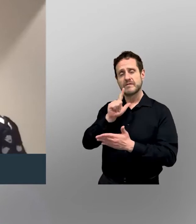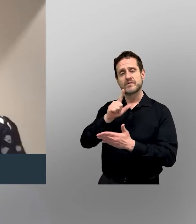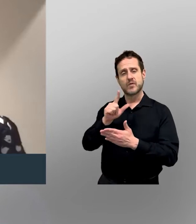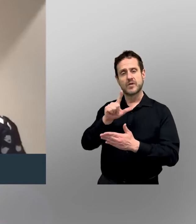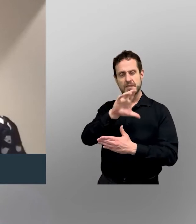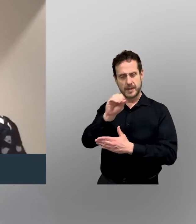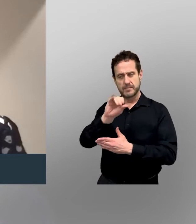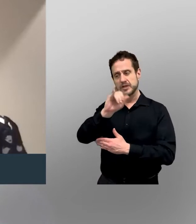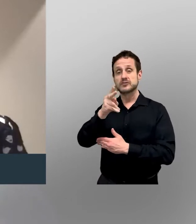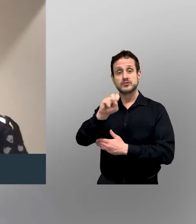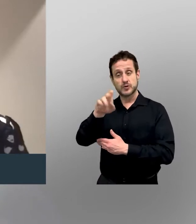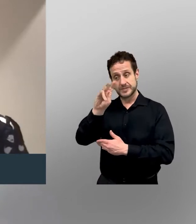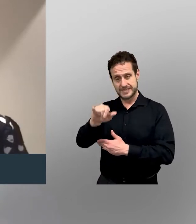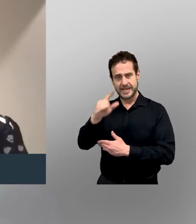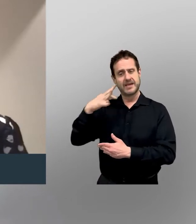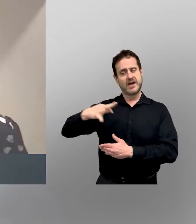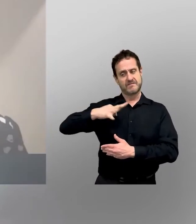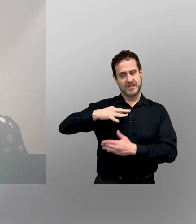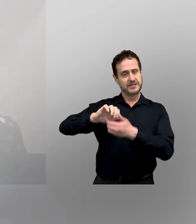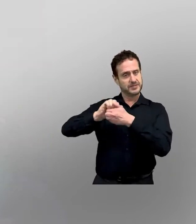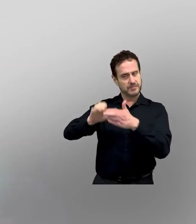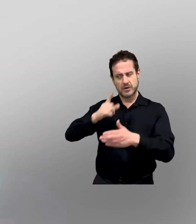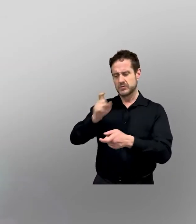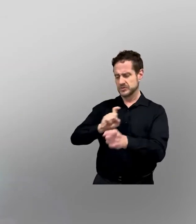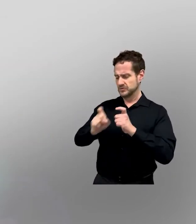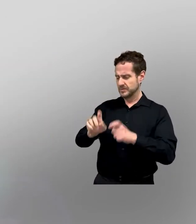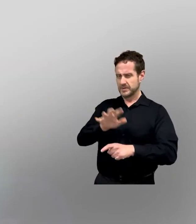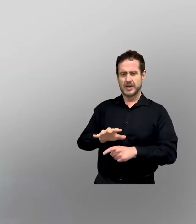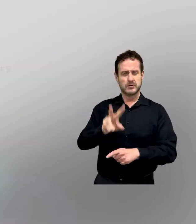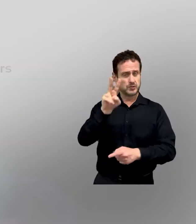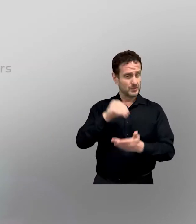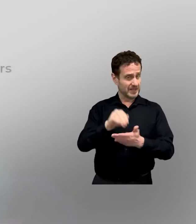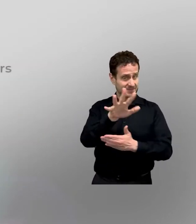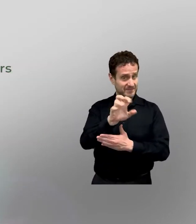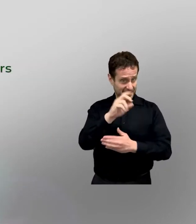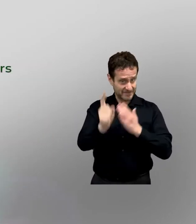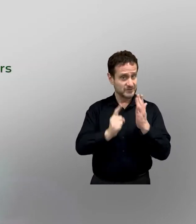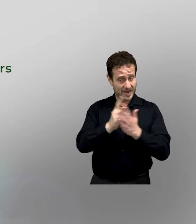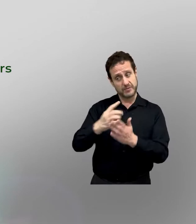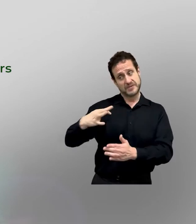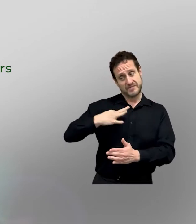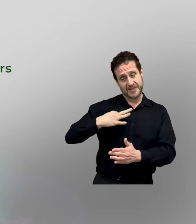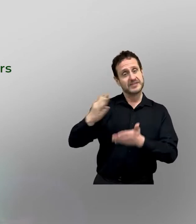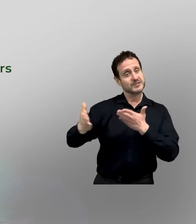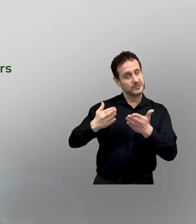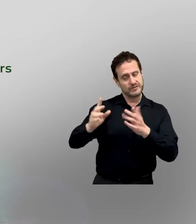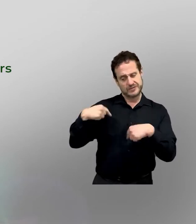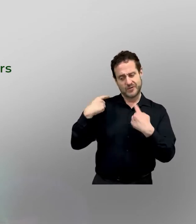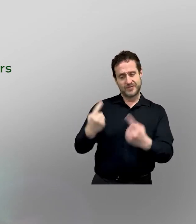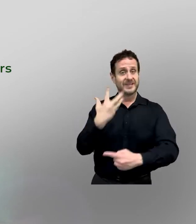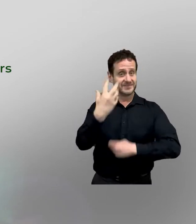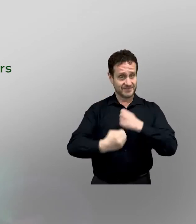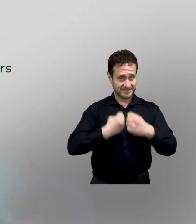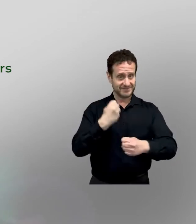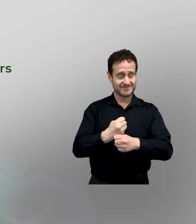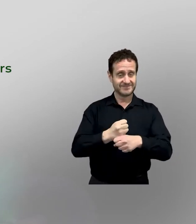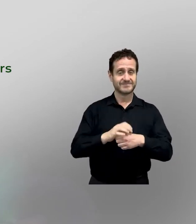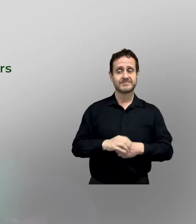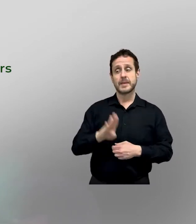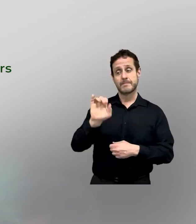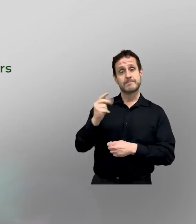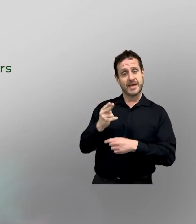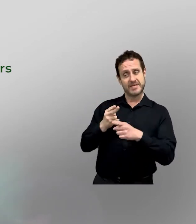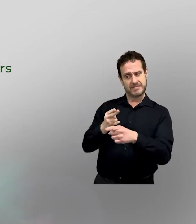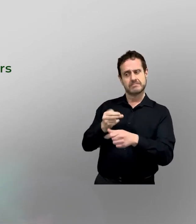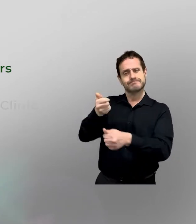attorney at Jones Day, our pro bono partner that has contributed about 2,500 hours in volunteer hours over the last 5